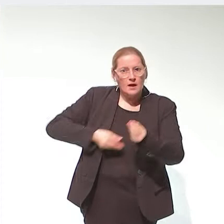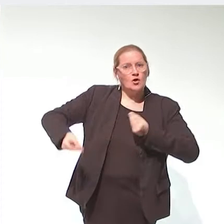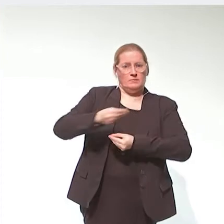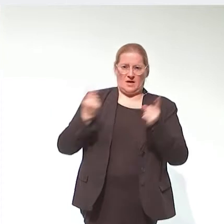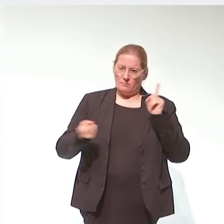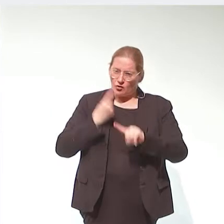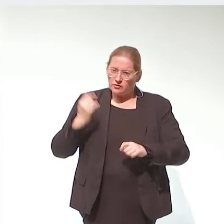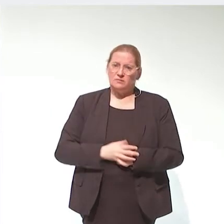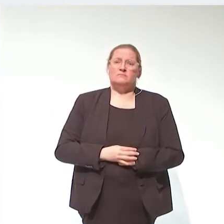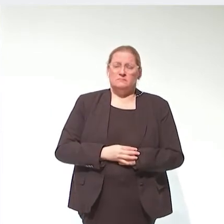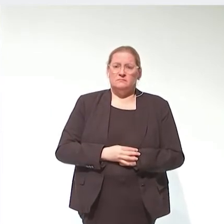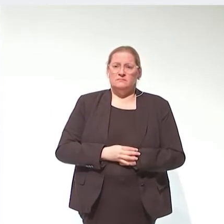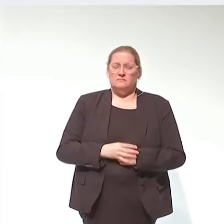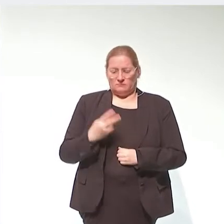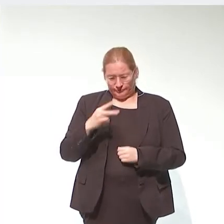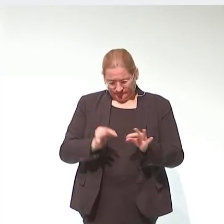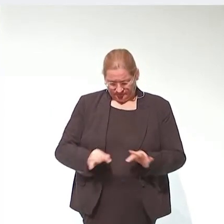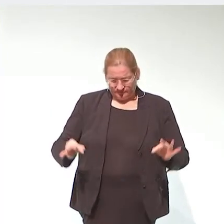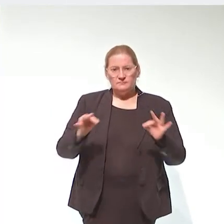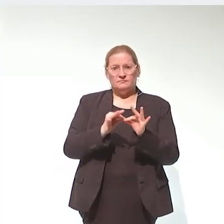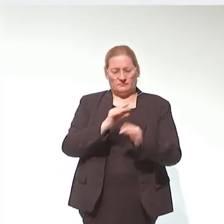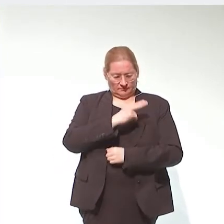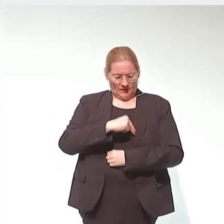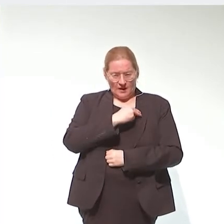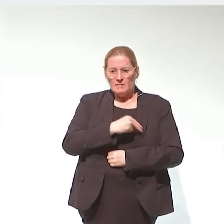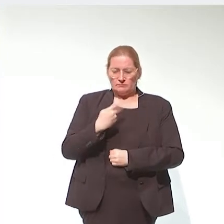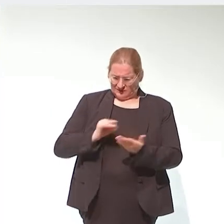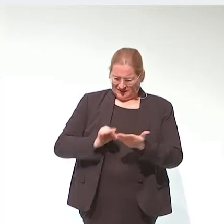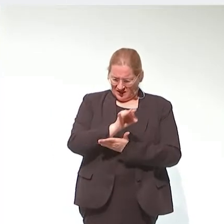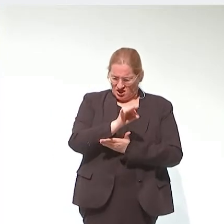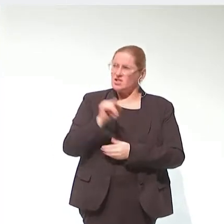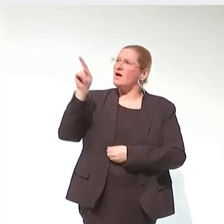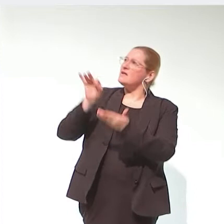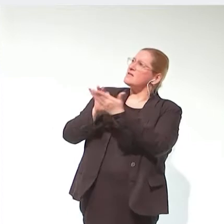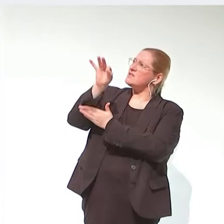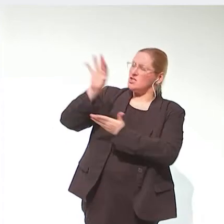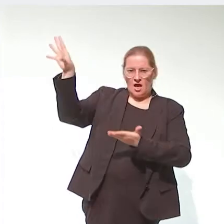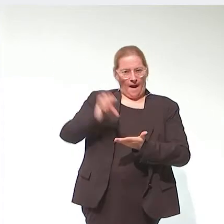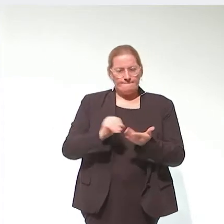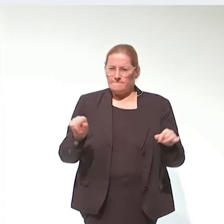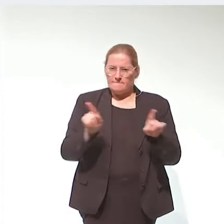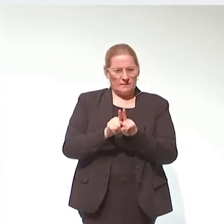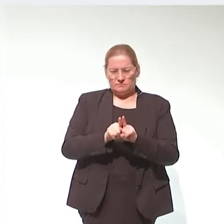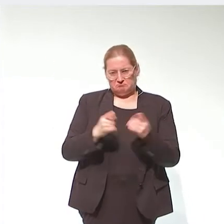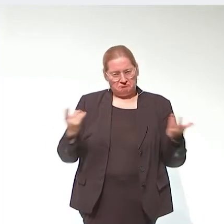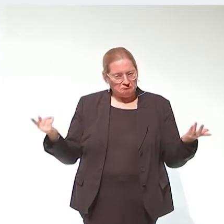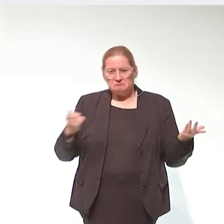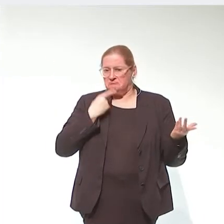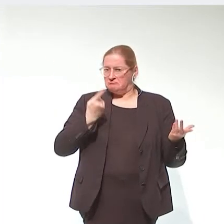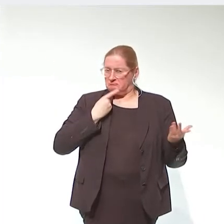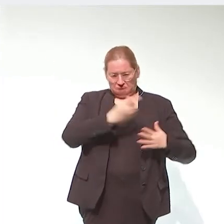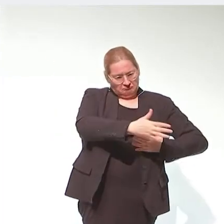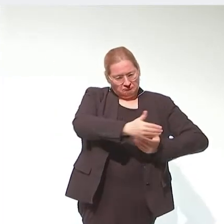Strategy, and we want to ensure that we continue working on these areas together with our colleagues also in the European Disability